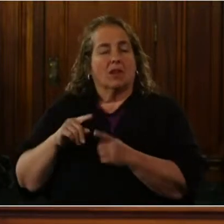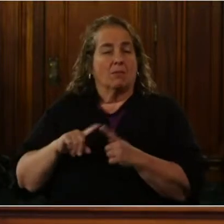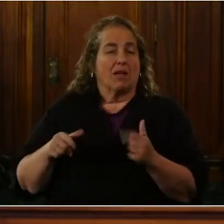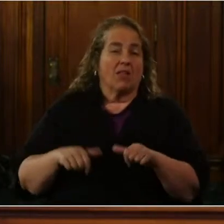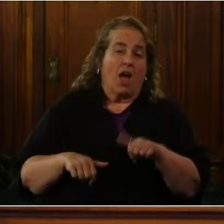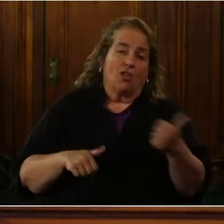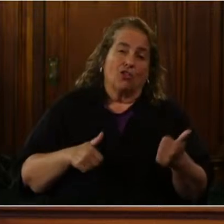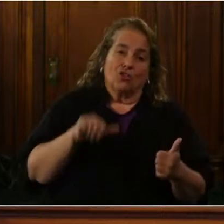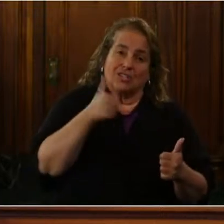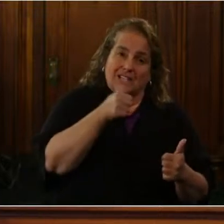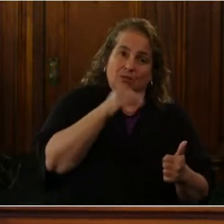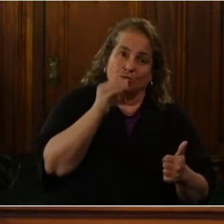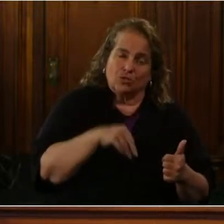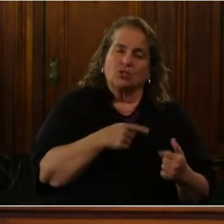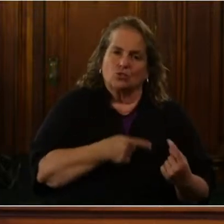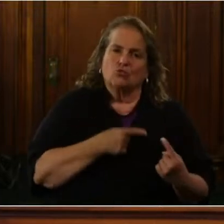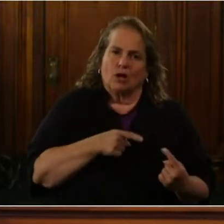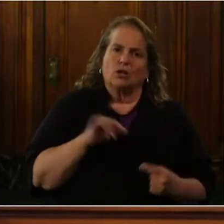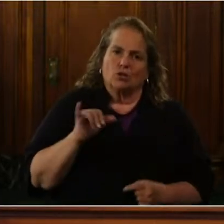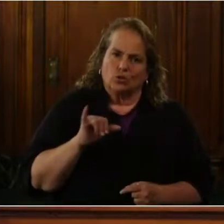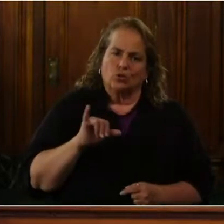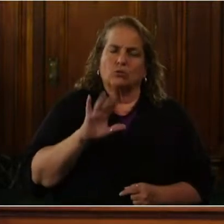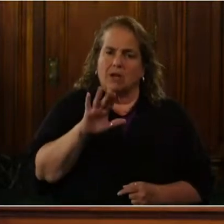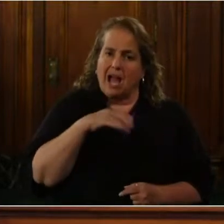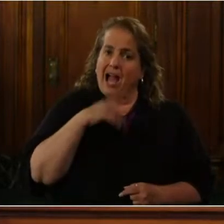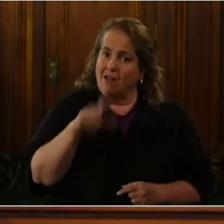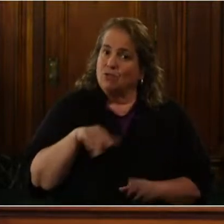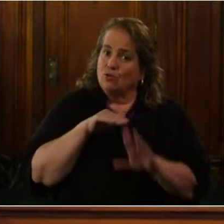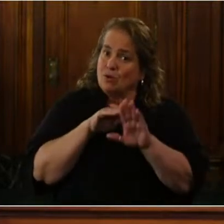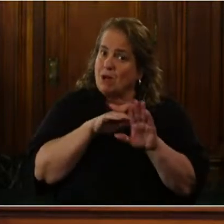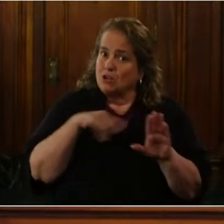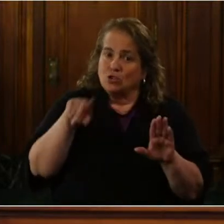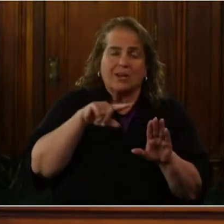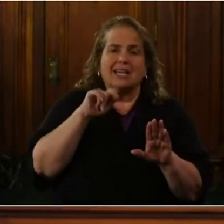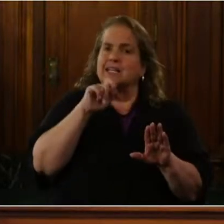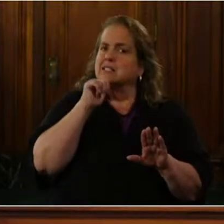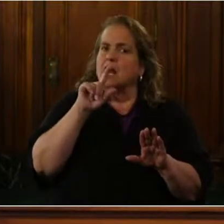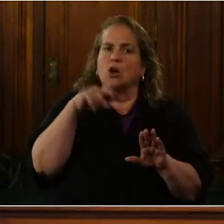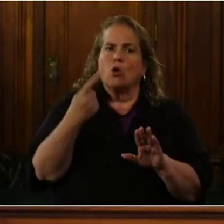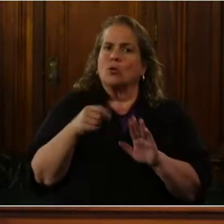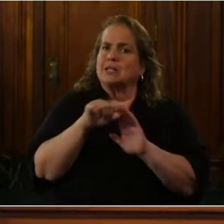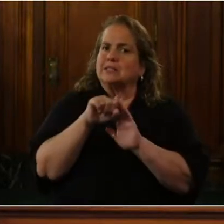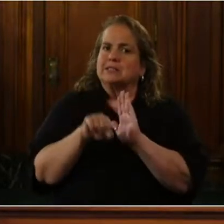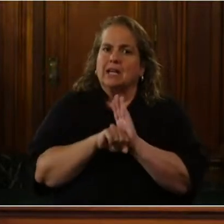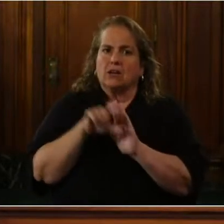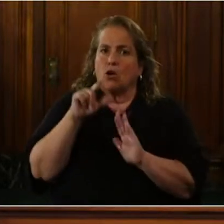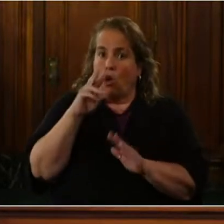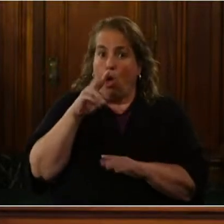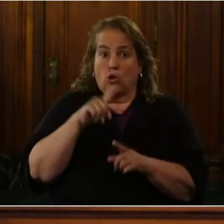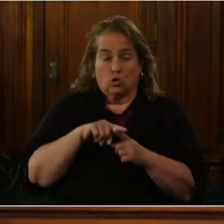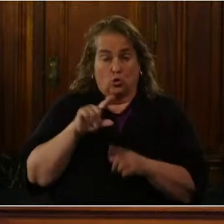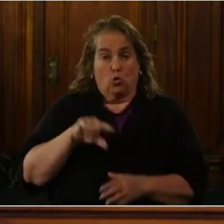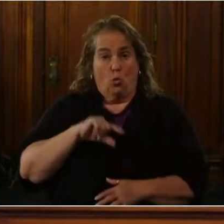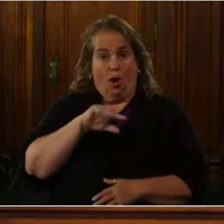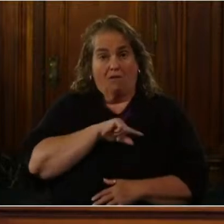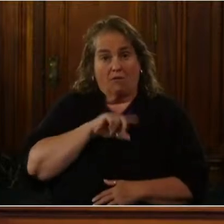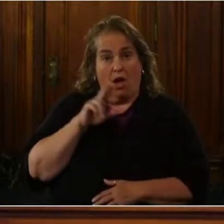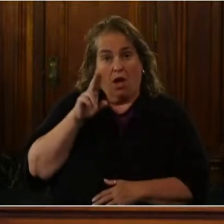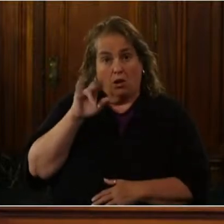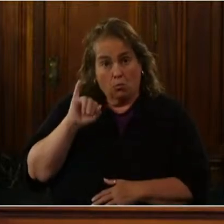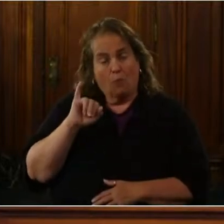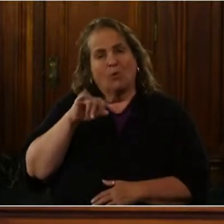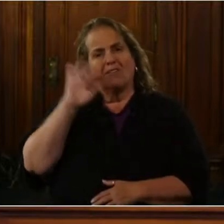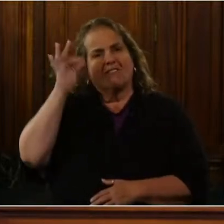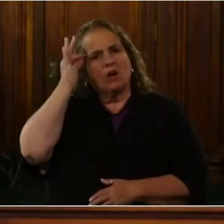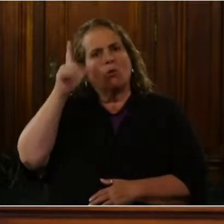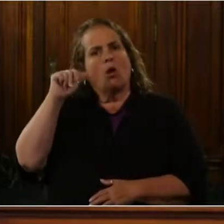too. Now, I got to remind everybody that this isn't just state law. To qualify for unemployment, we got a lot of federal law